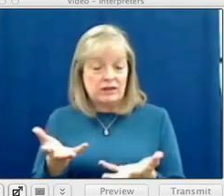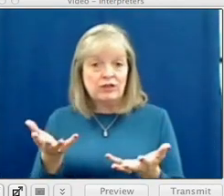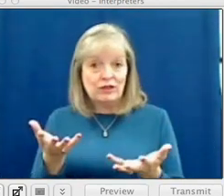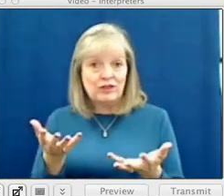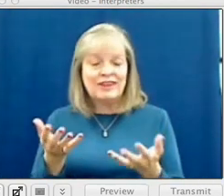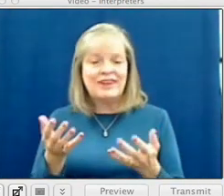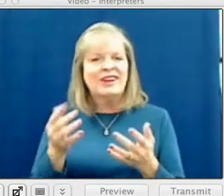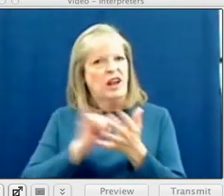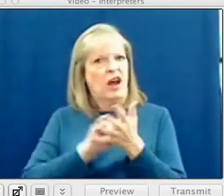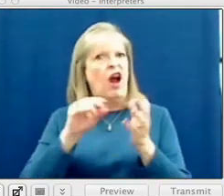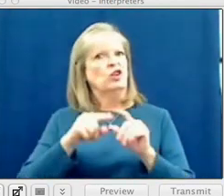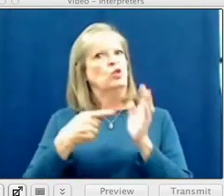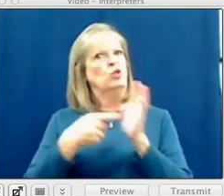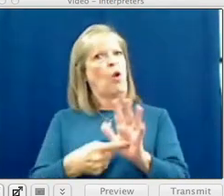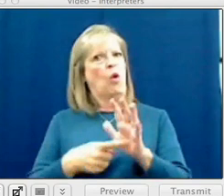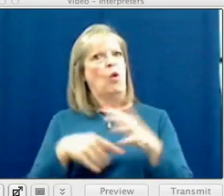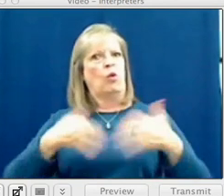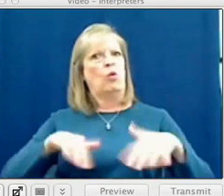That